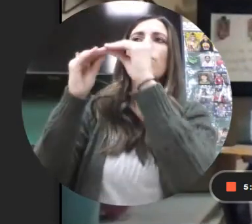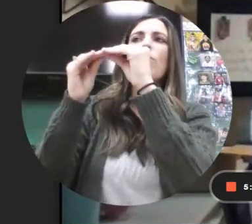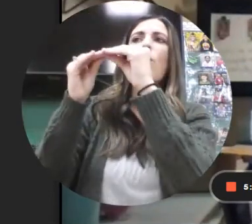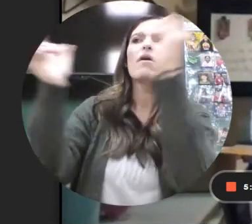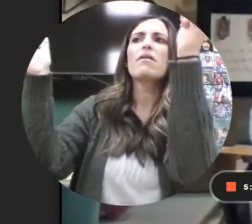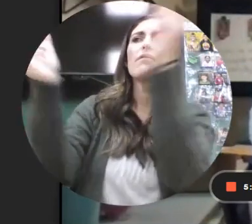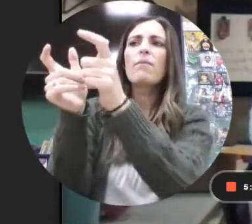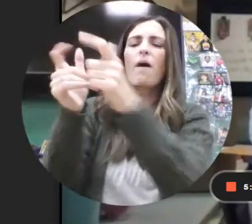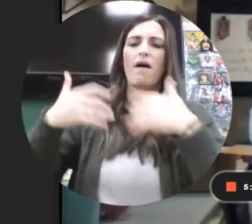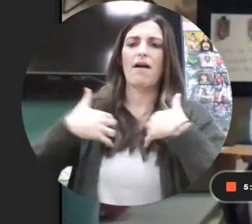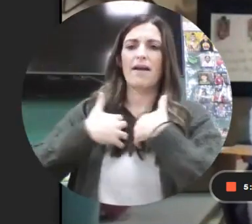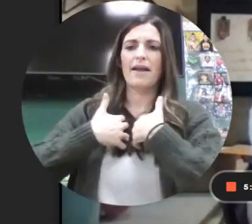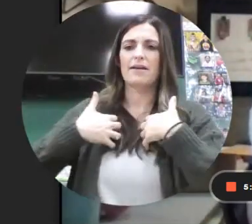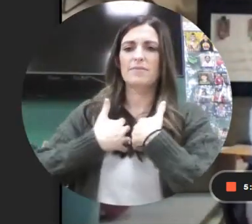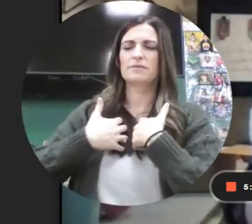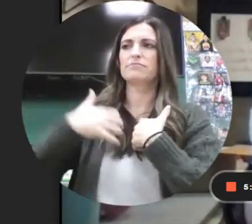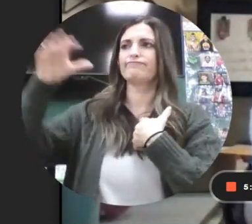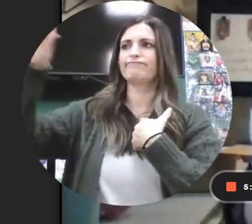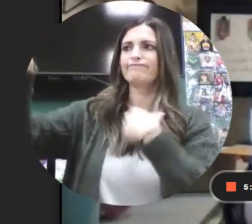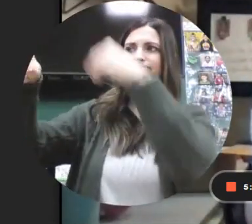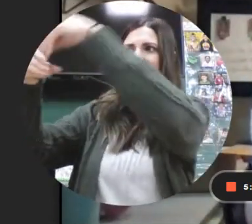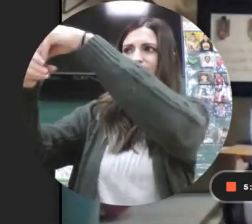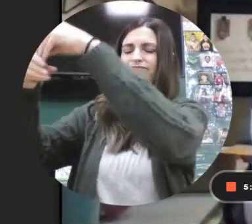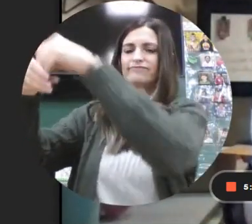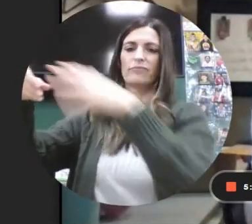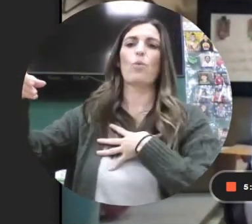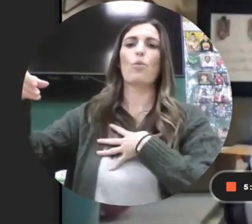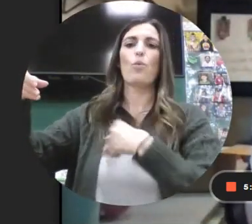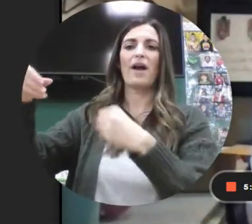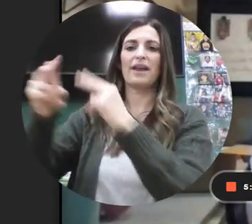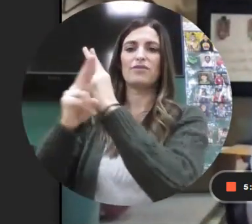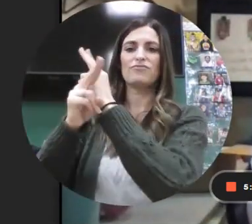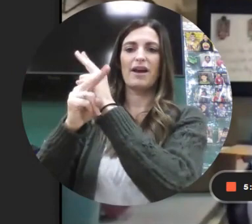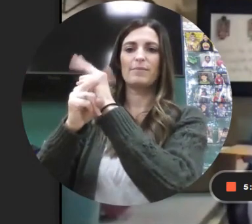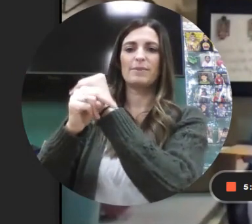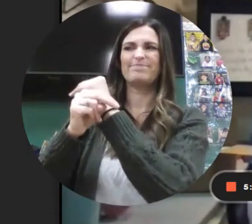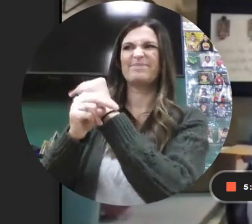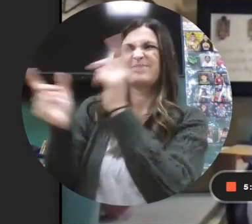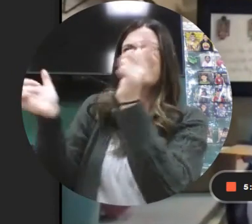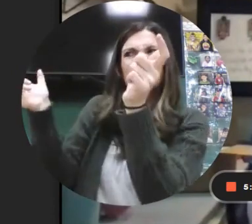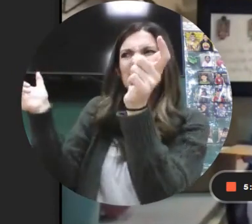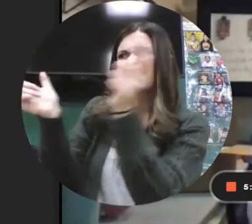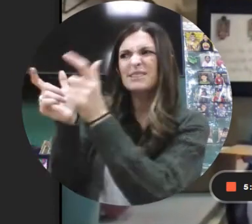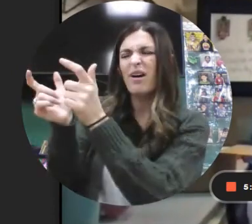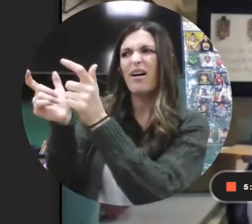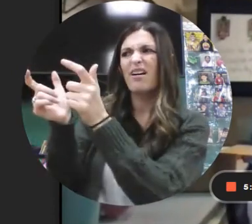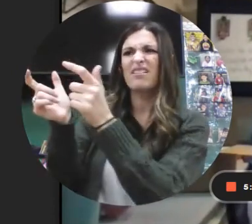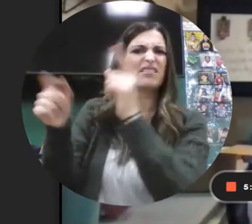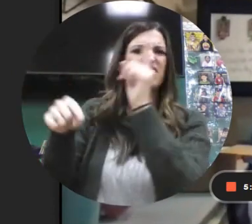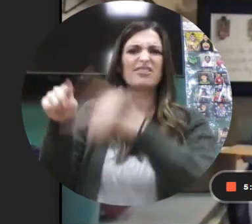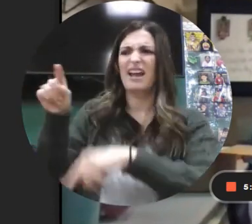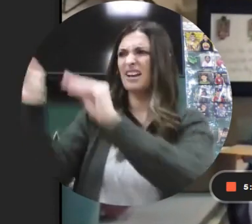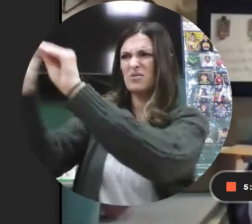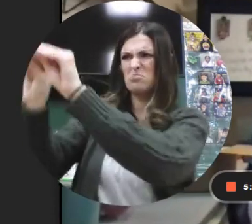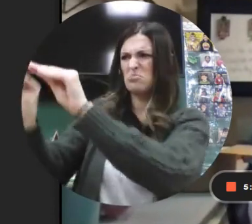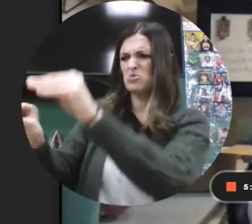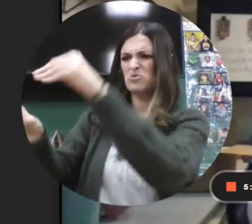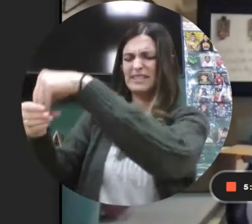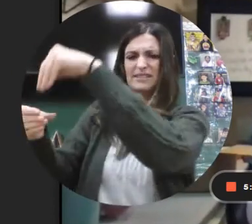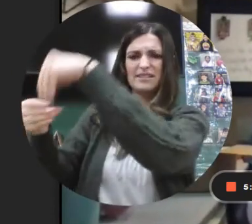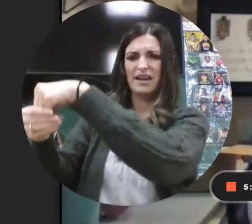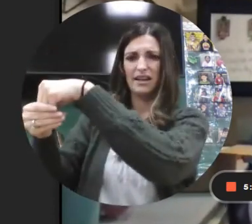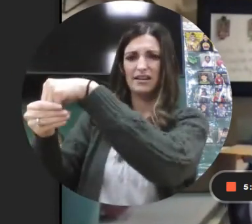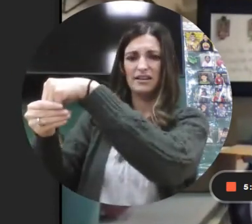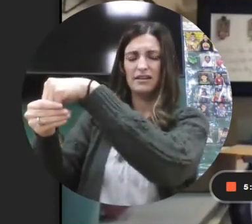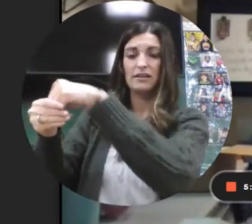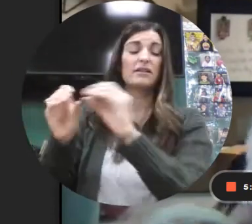animal cages. Inside one was a white rabbit. His cage didn't look big enough for him to jump or twist or run very far.